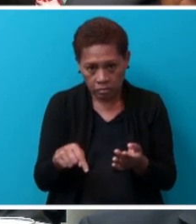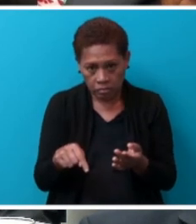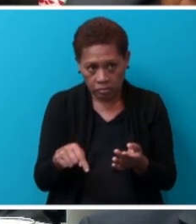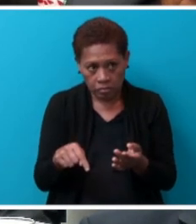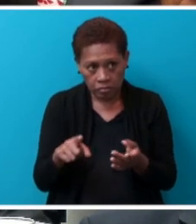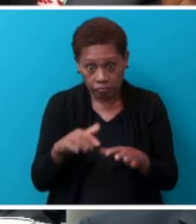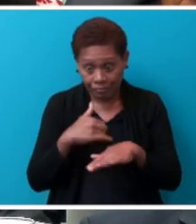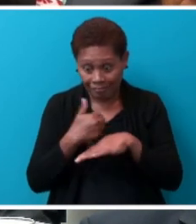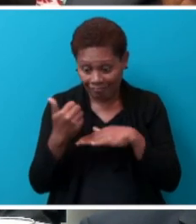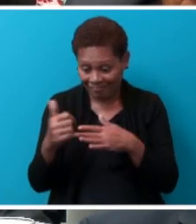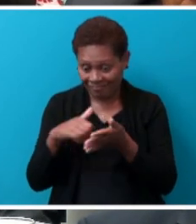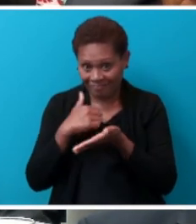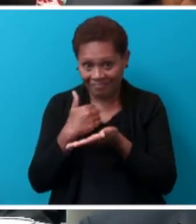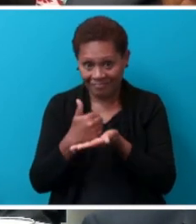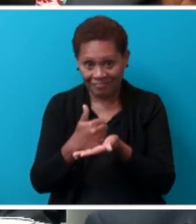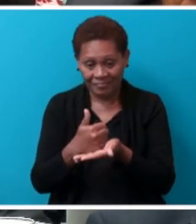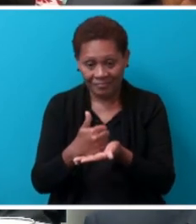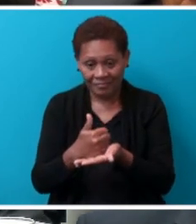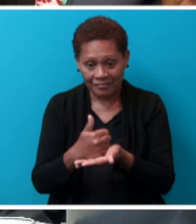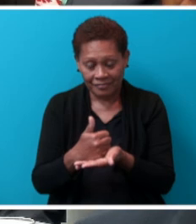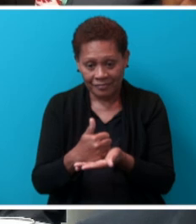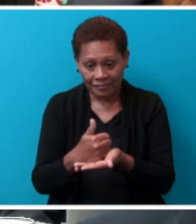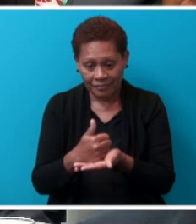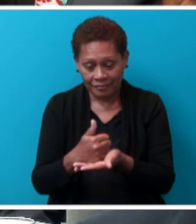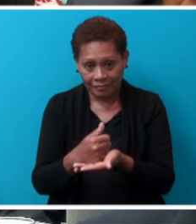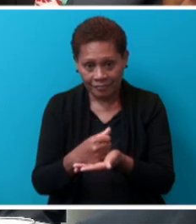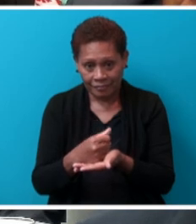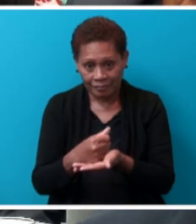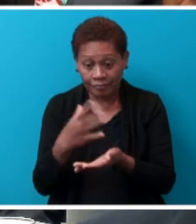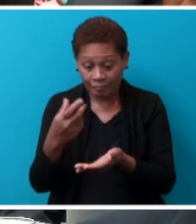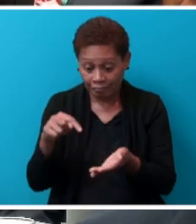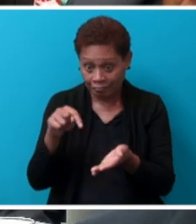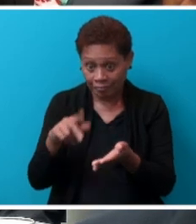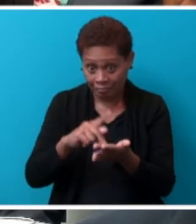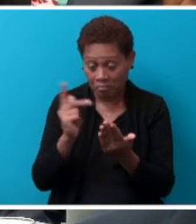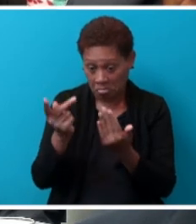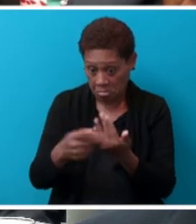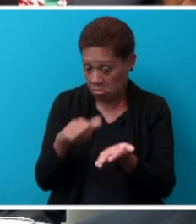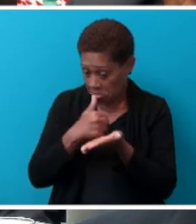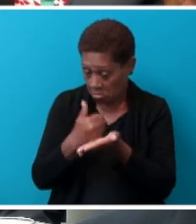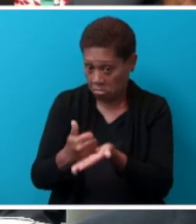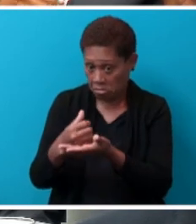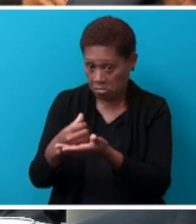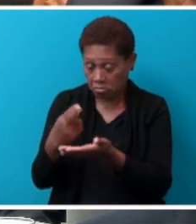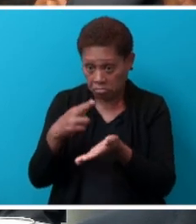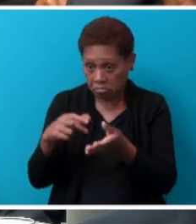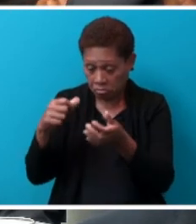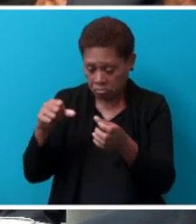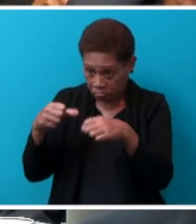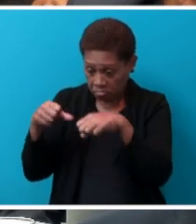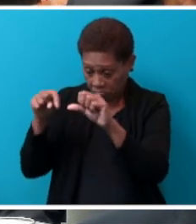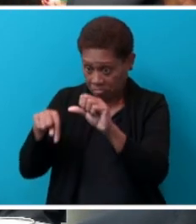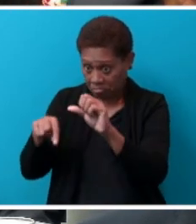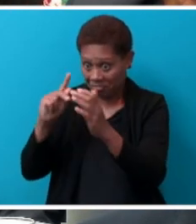fully committed to ensuring the success of this project, with a total of $100,000 allocated across two key